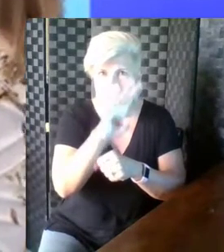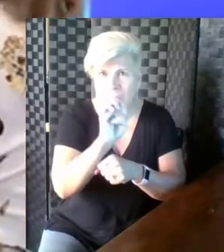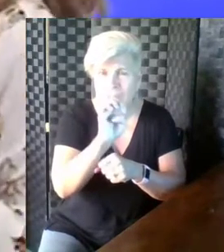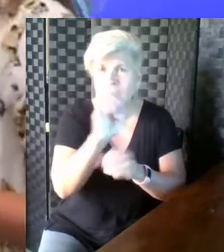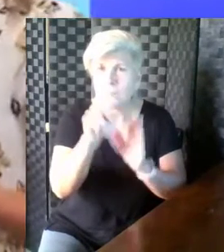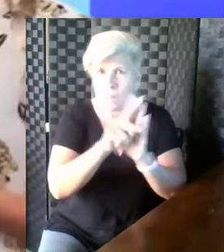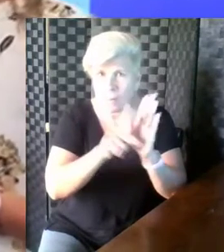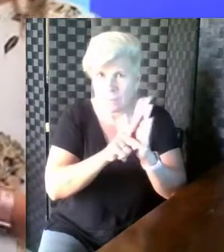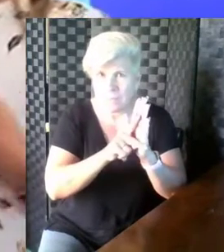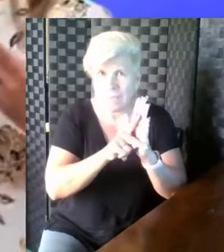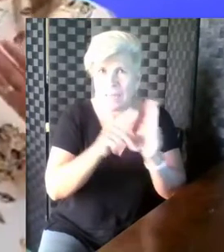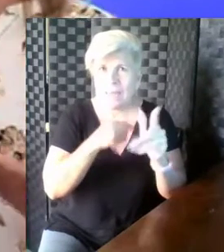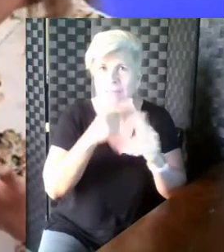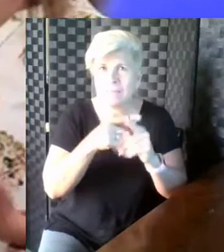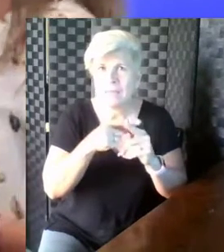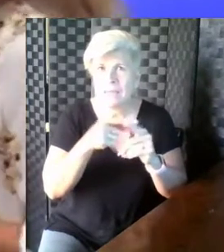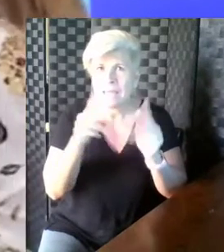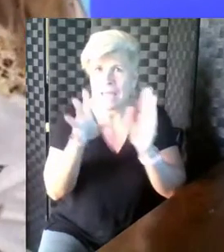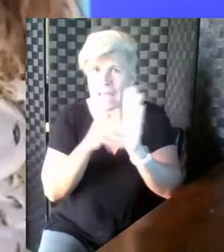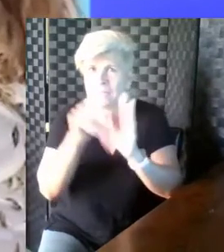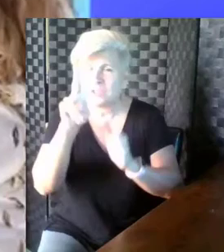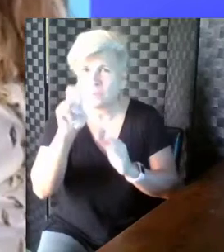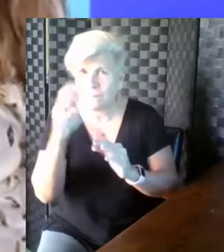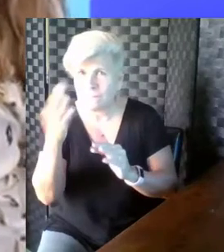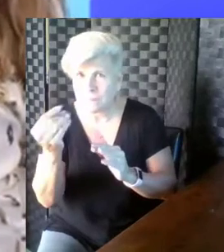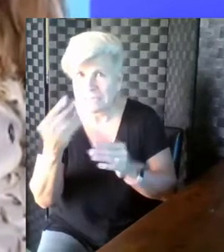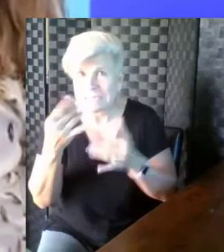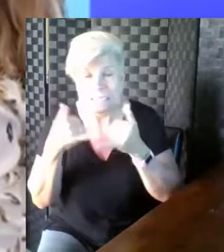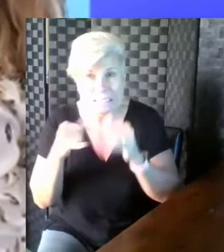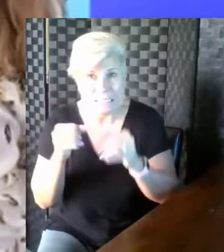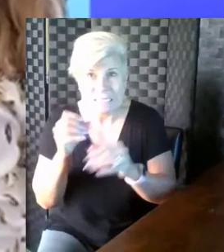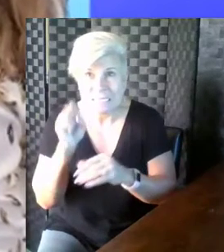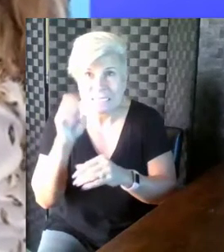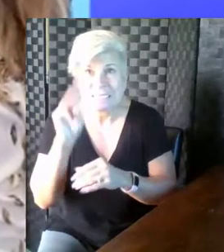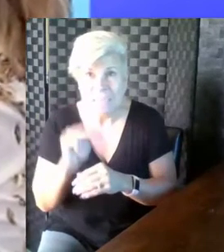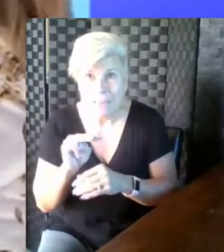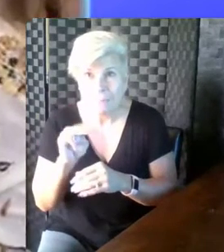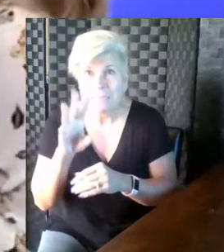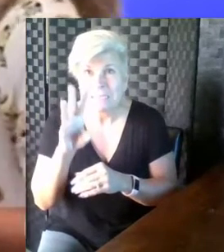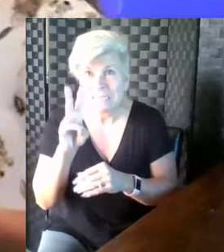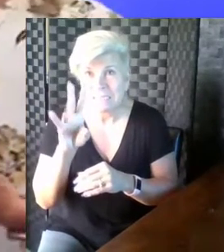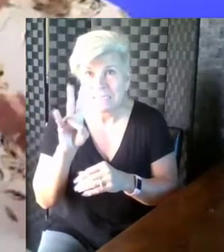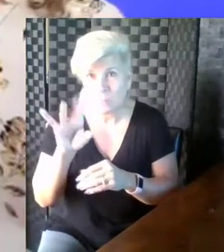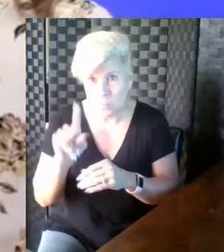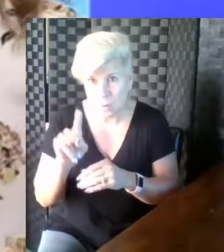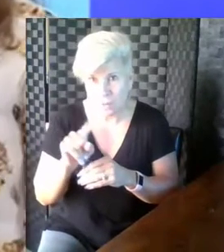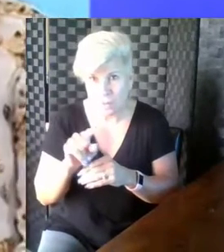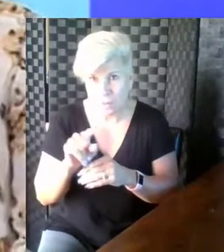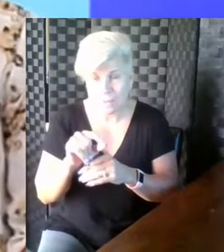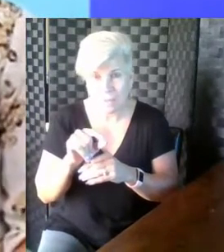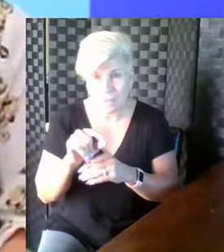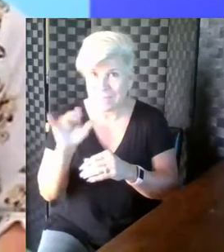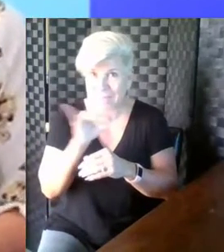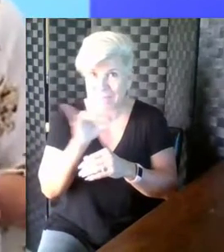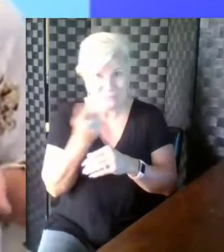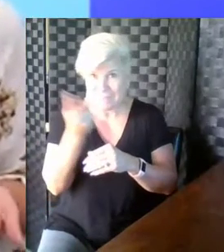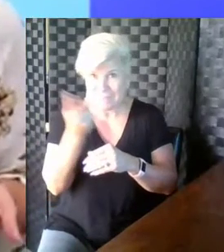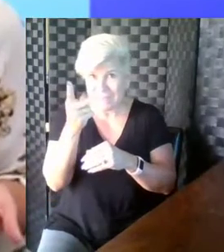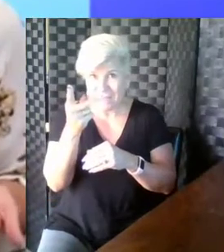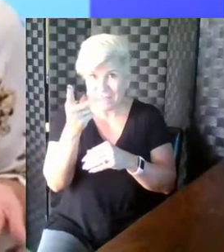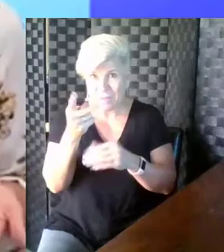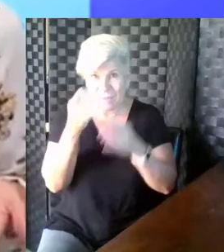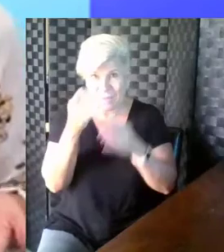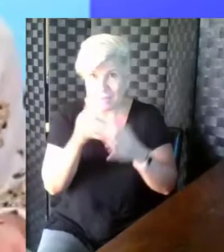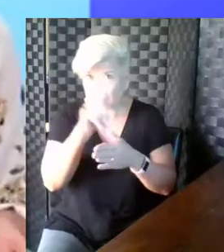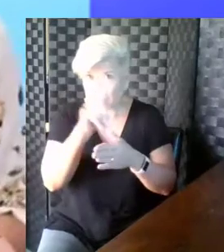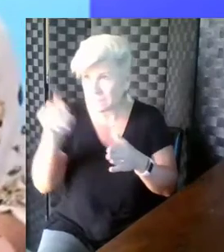put my 214 in the back, and I'm still going to get 671. But neither of those problems